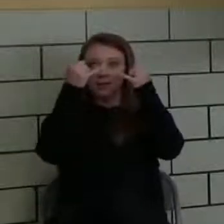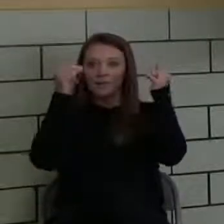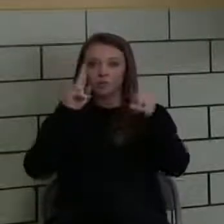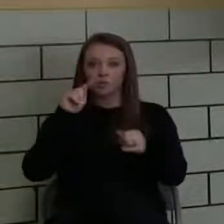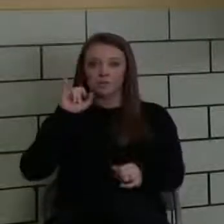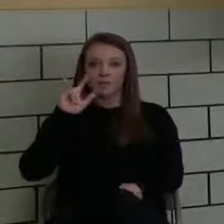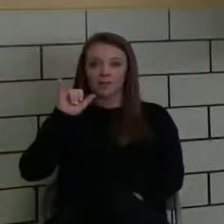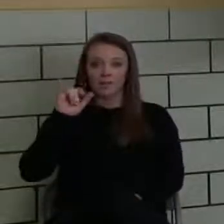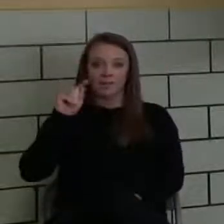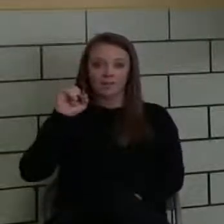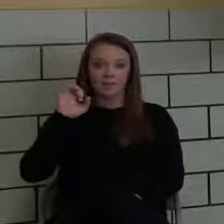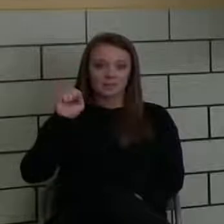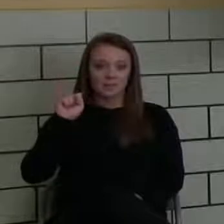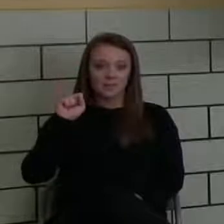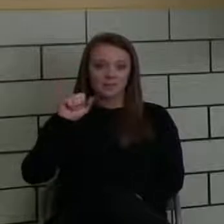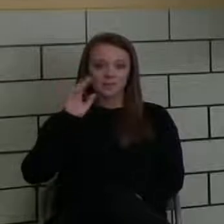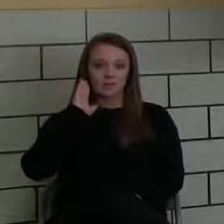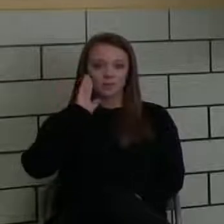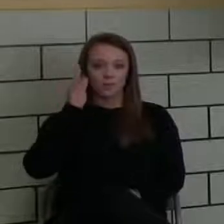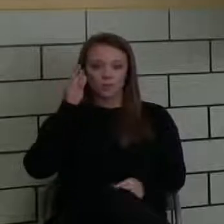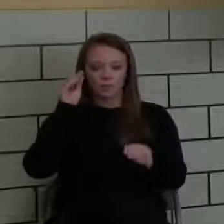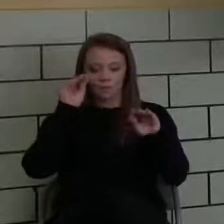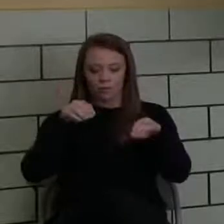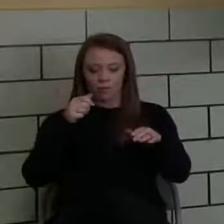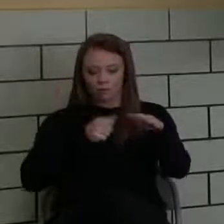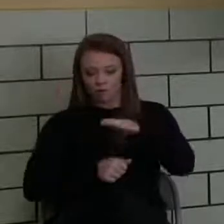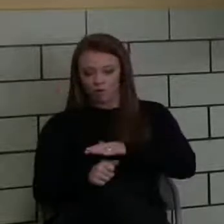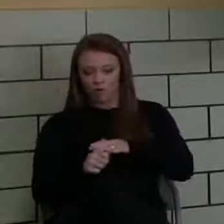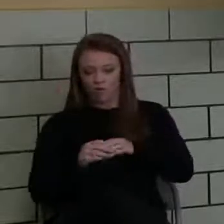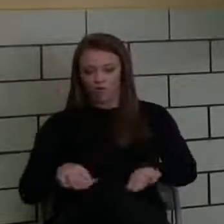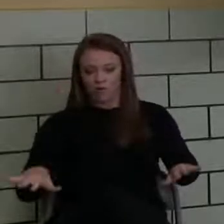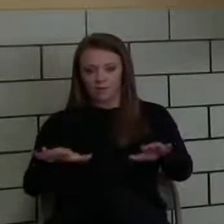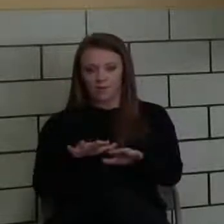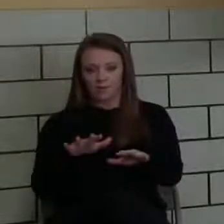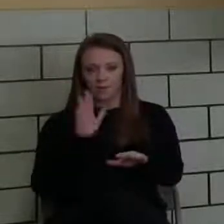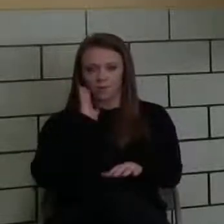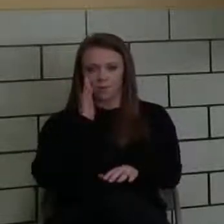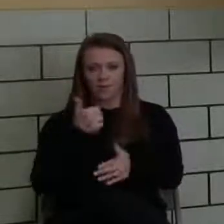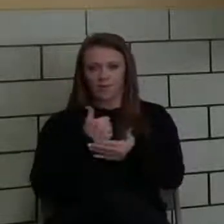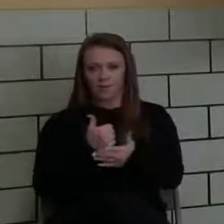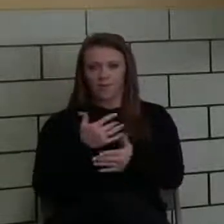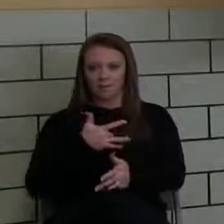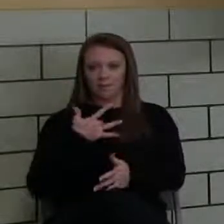That will just sort of help the area feel a little bit bigger,